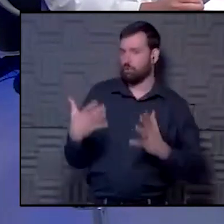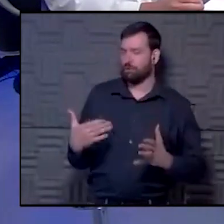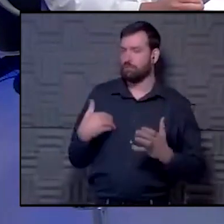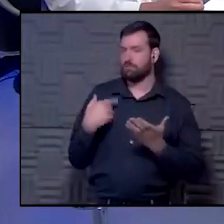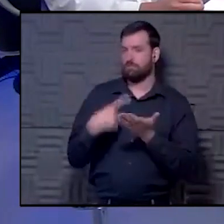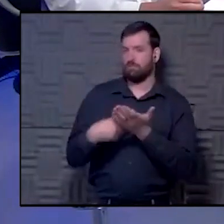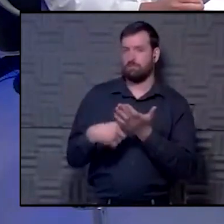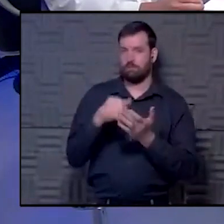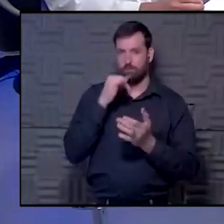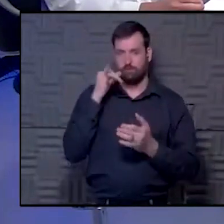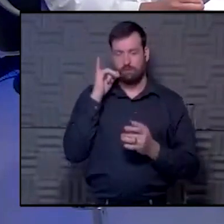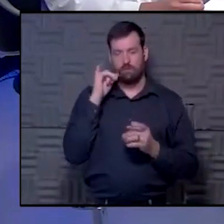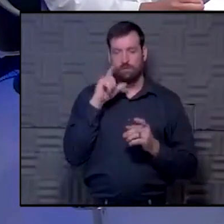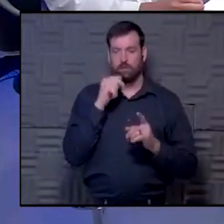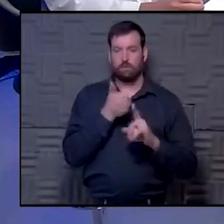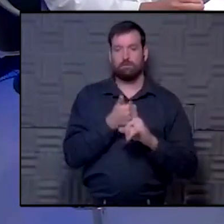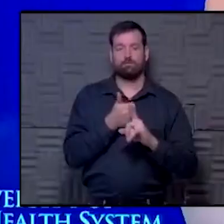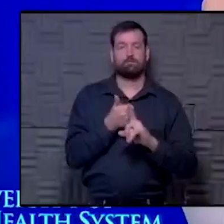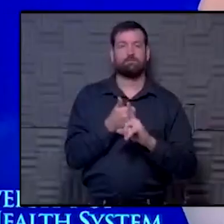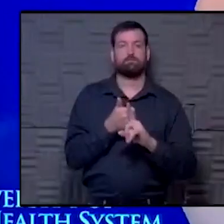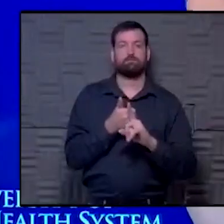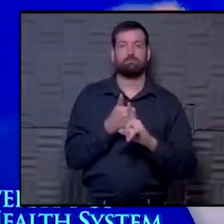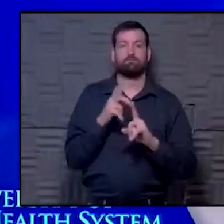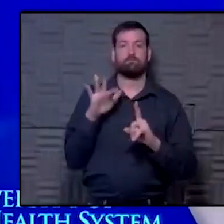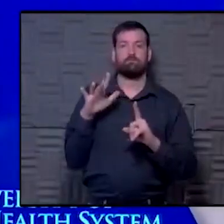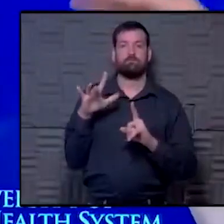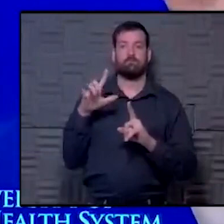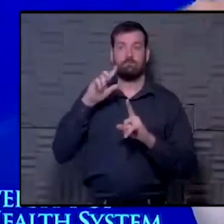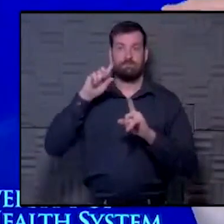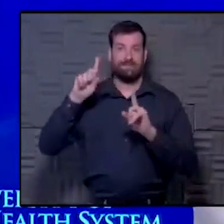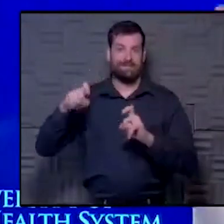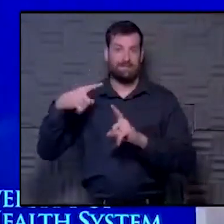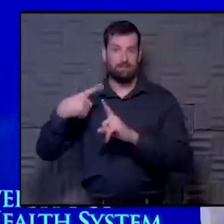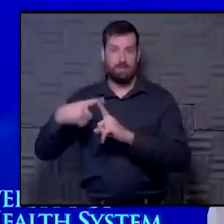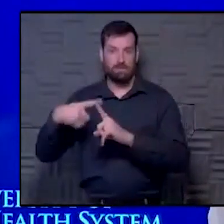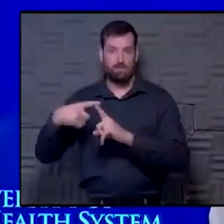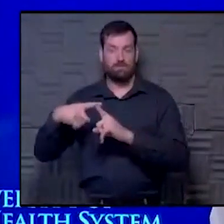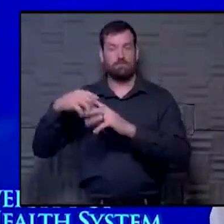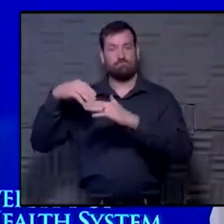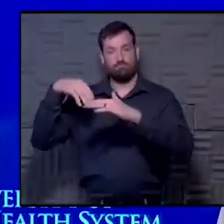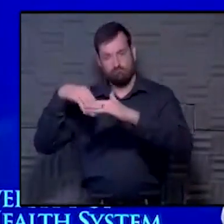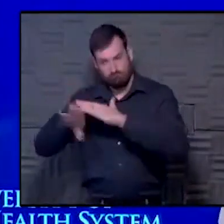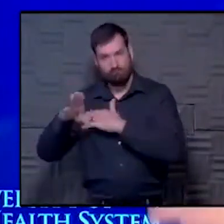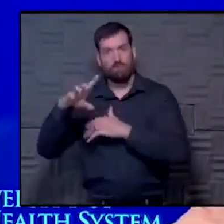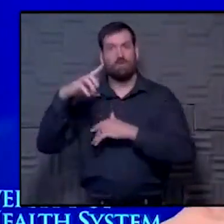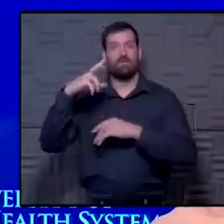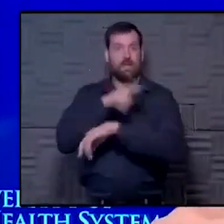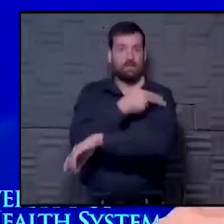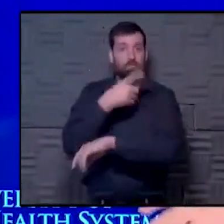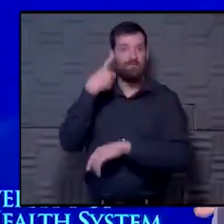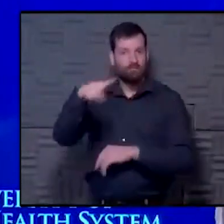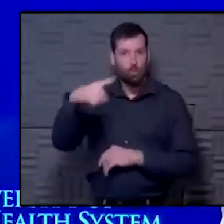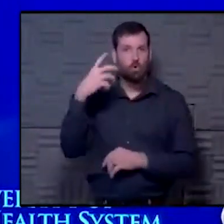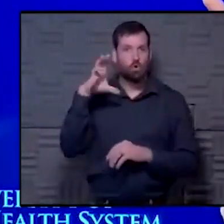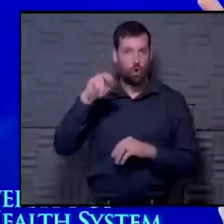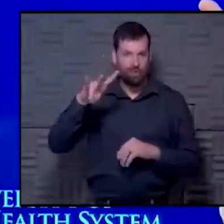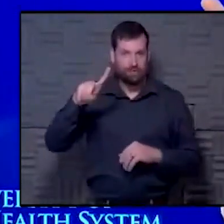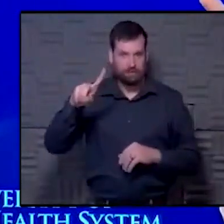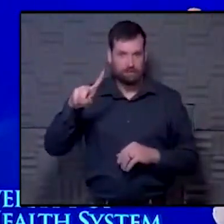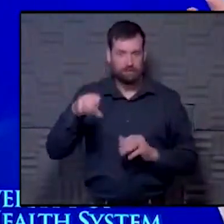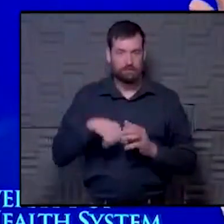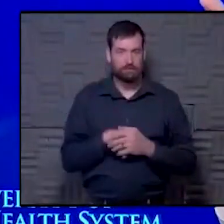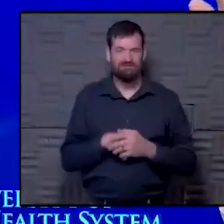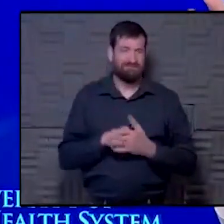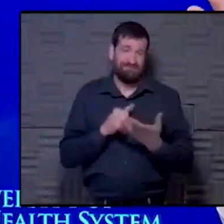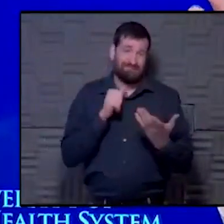talked about yesterday who had who was positive and admitted for COVID reasons, and they weren't that sick. Right. So